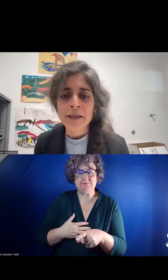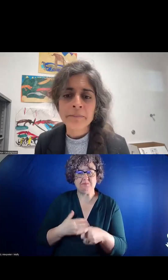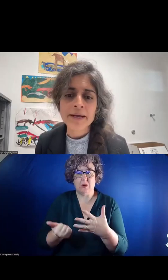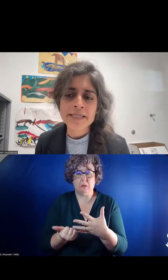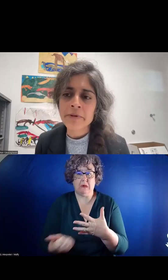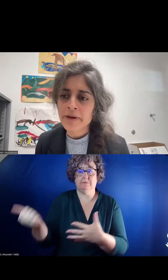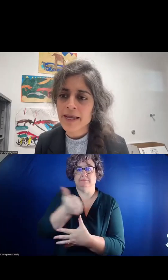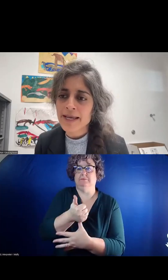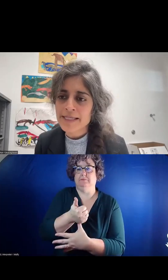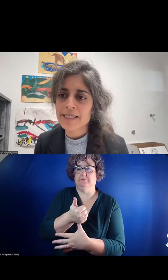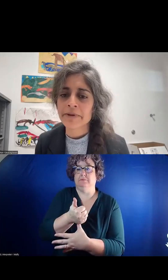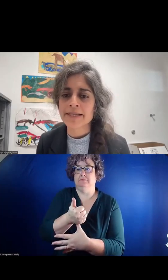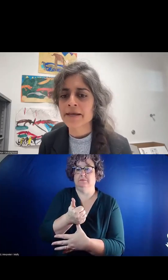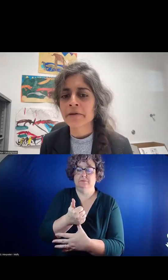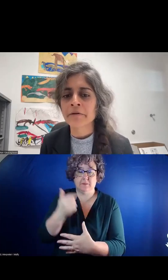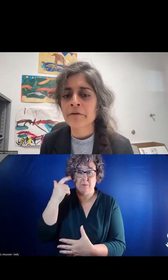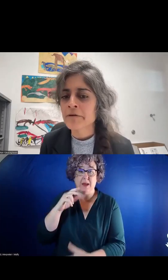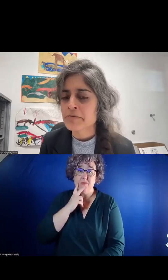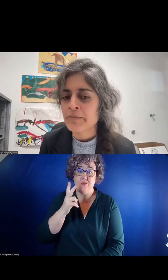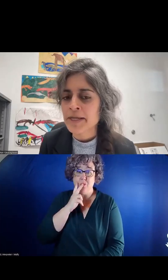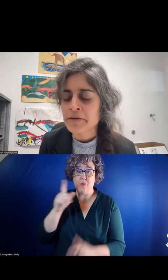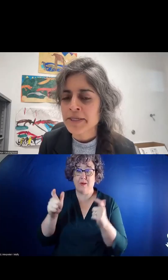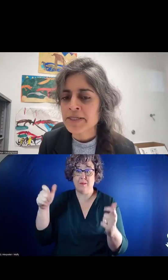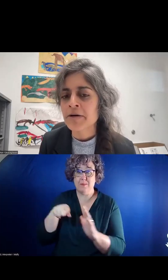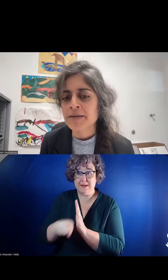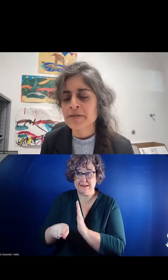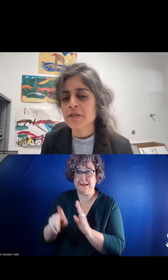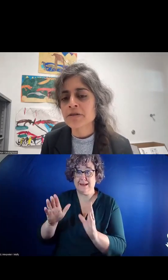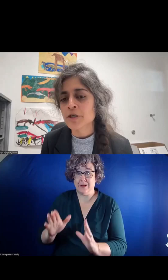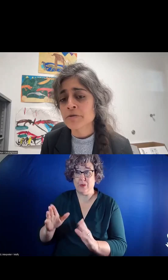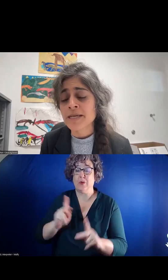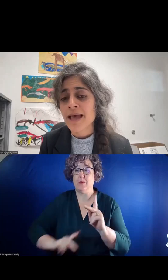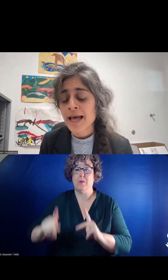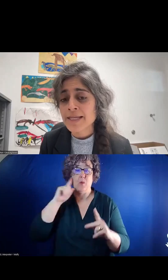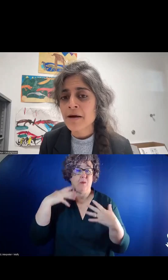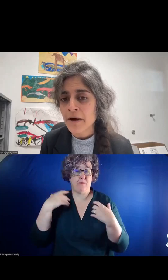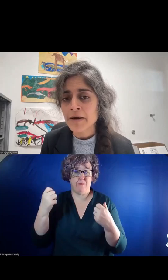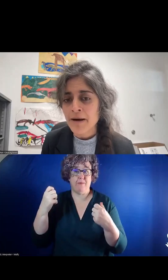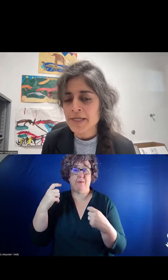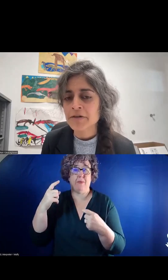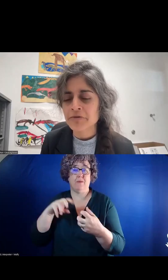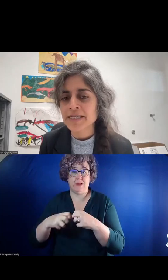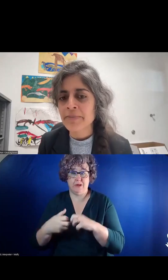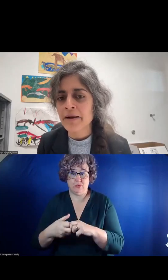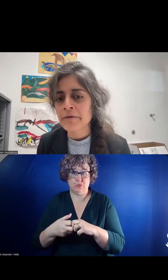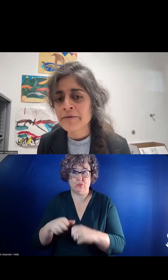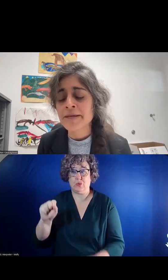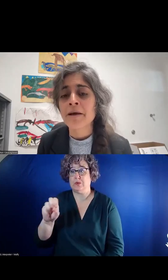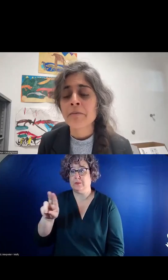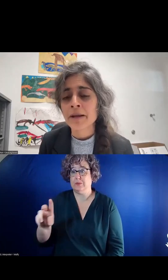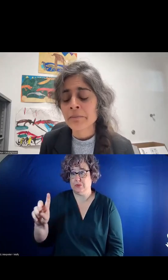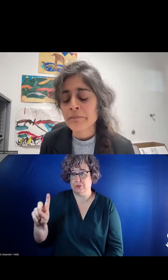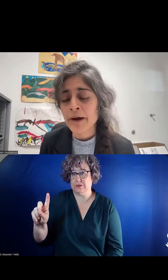top because smoking is the biggest killer for those with mental illness or substance use issues. And it's hard not to address tobacco